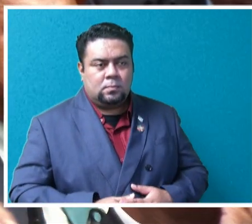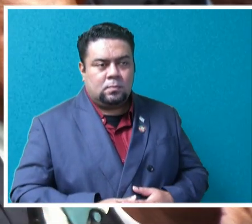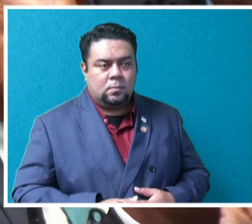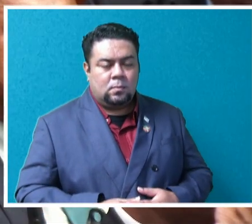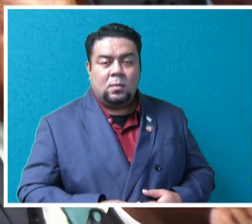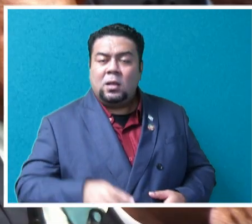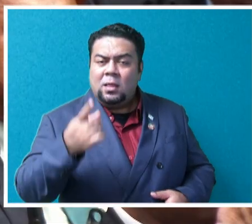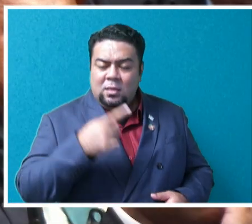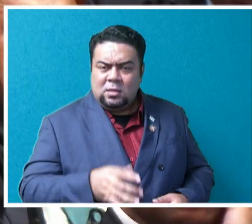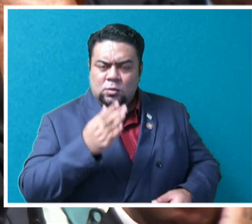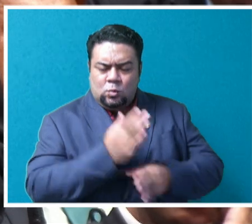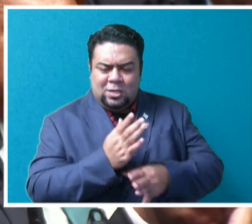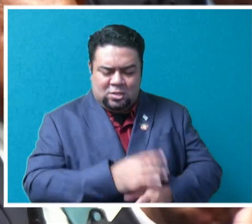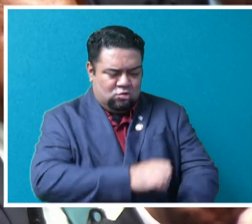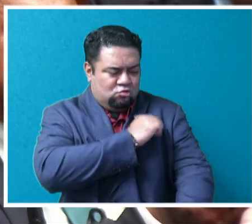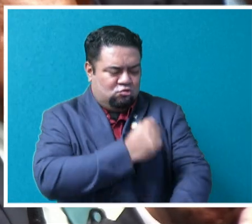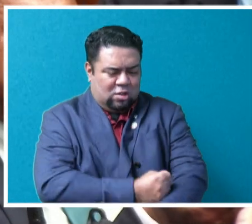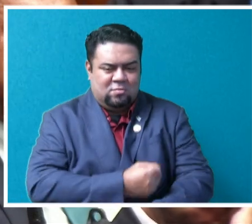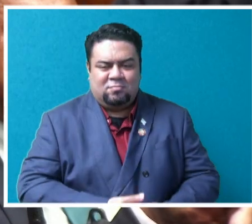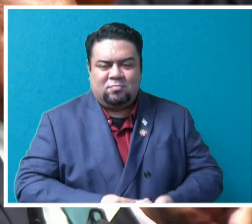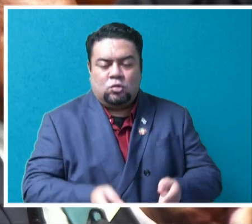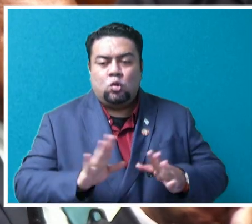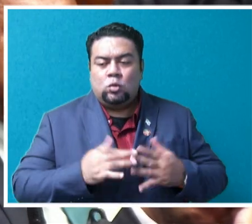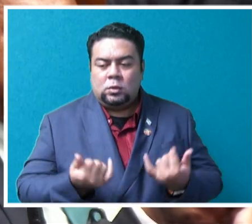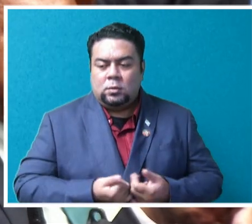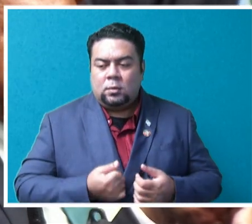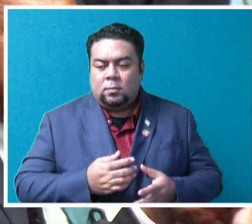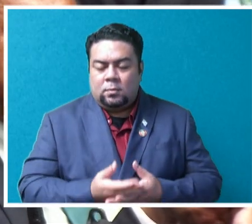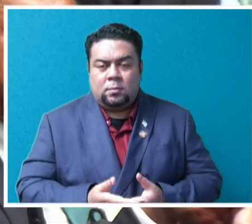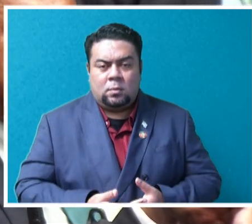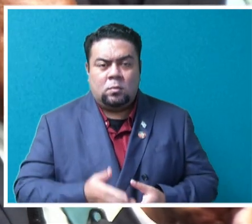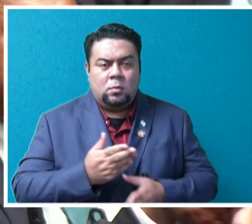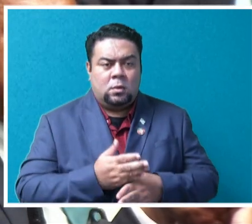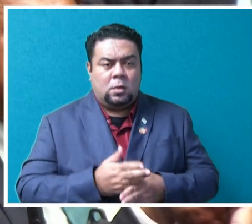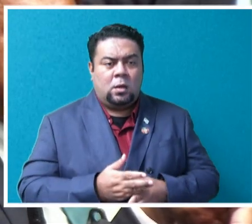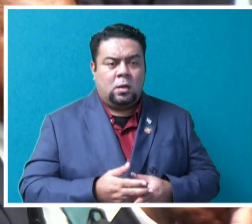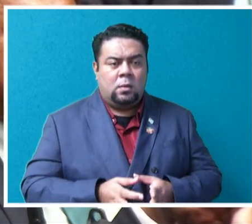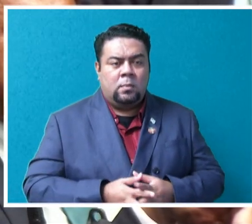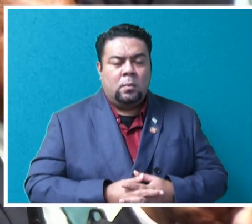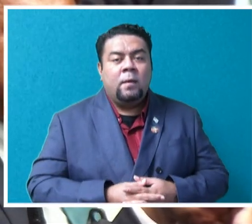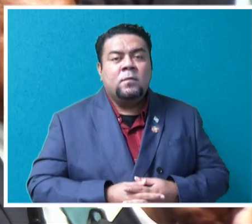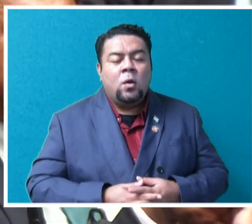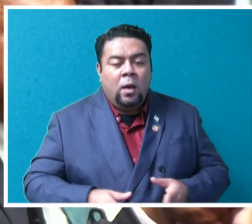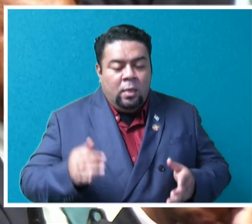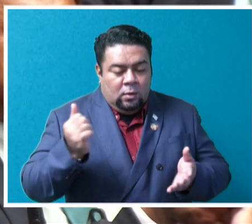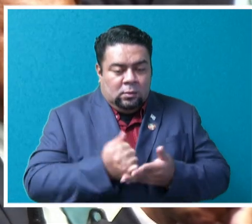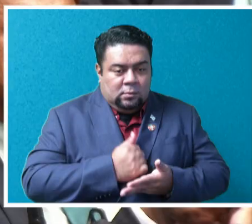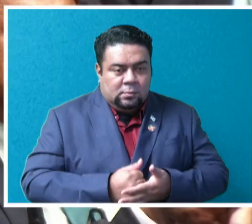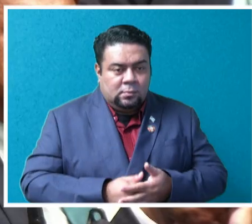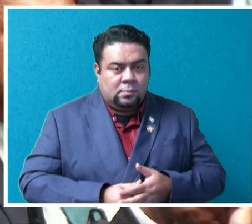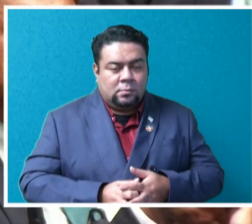This effort strengthened social cohesion and reinforced authority of customary